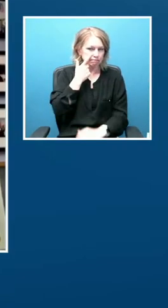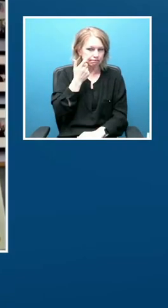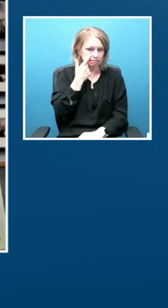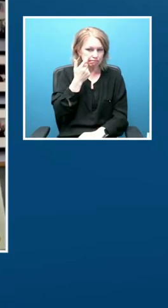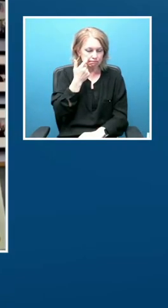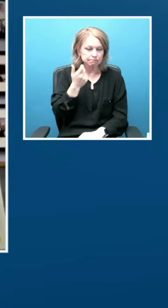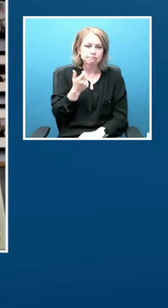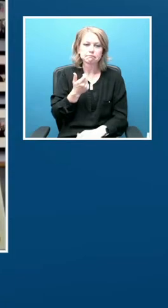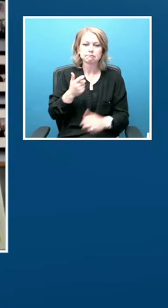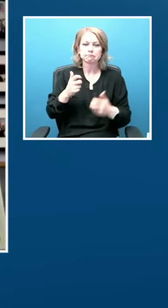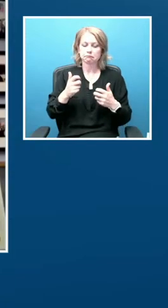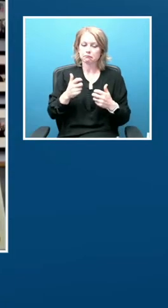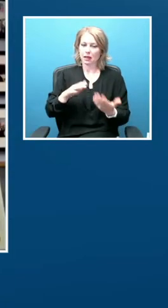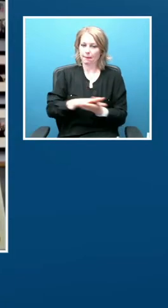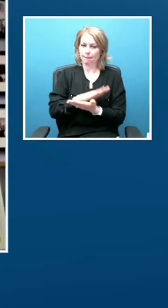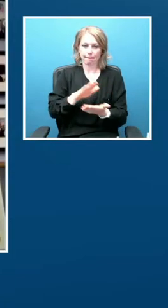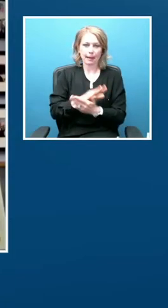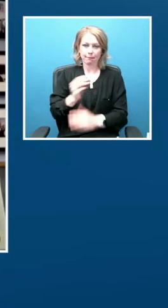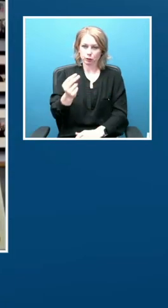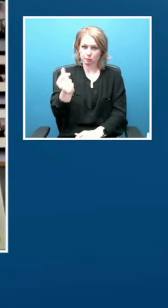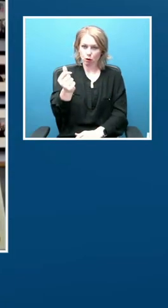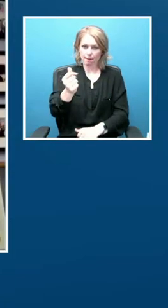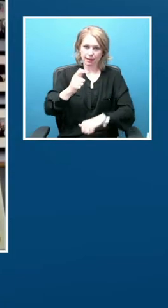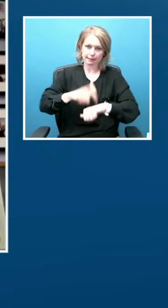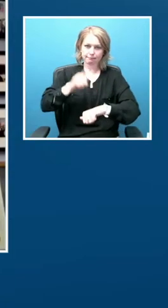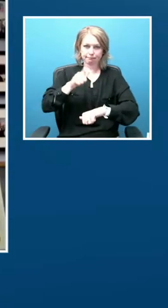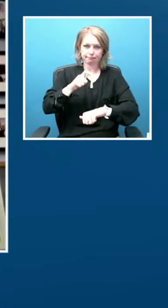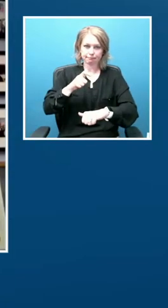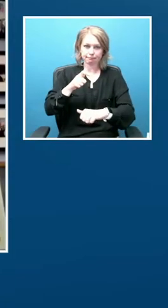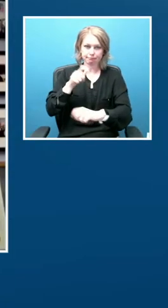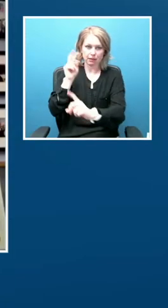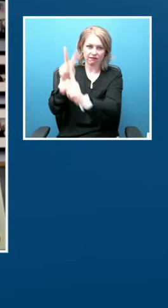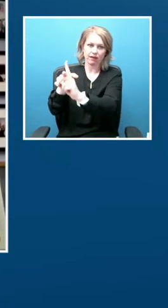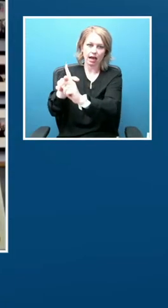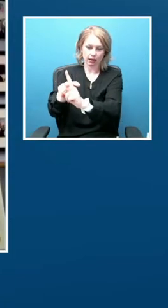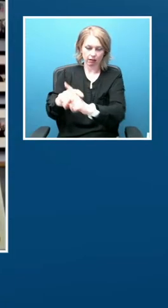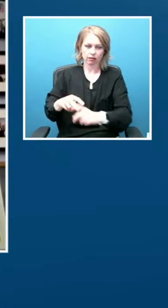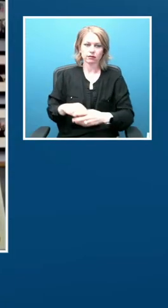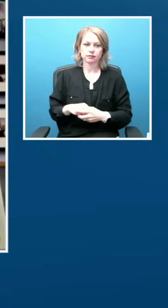properly filed and whether the challenge is precluded by an agreement